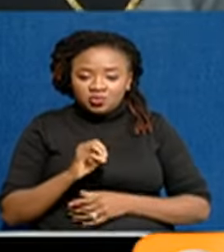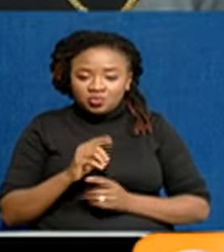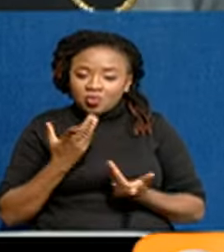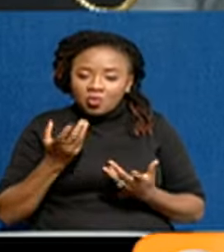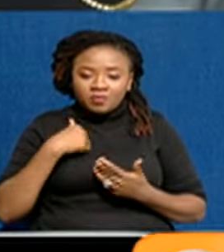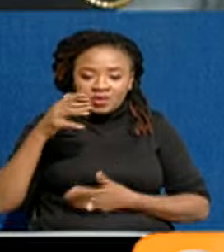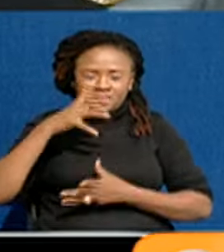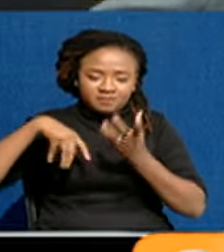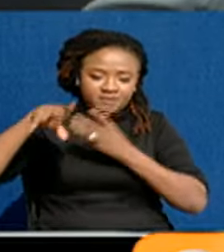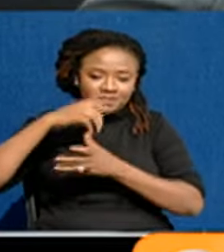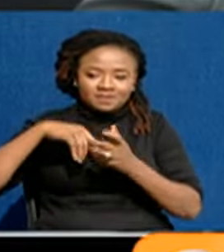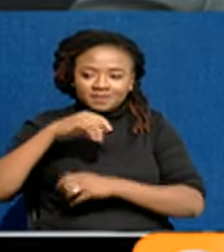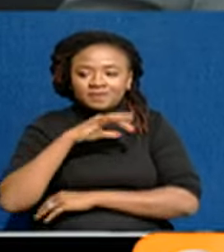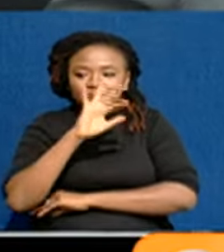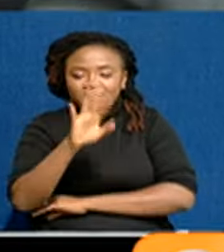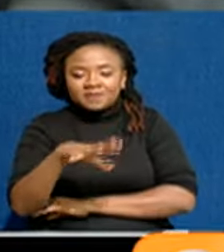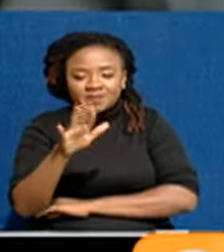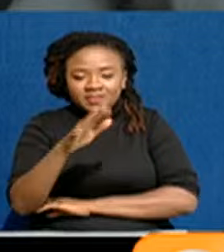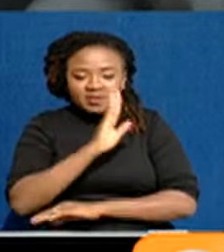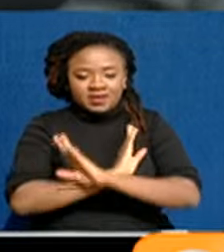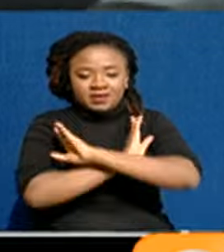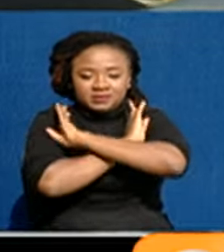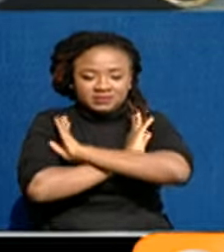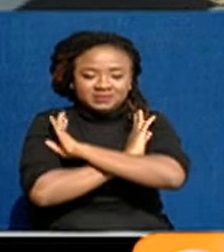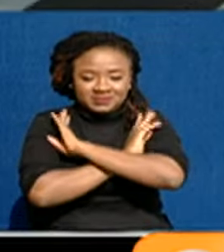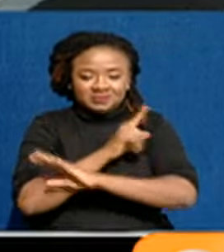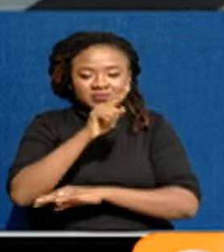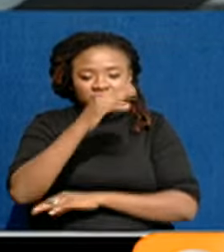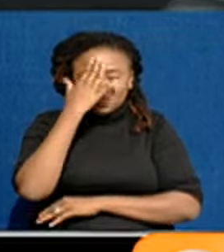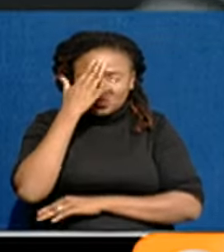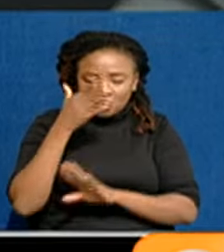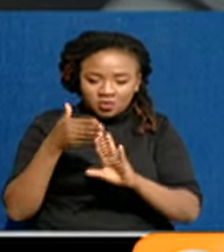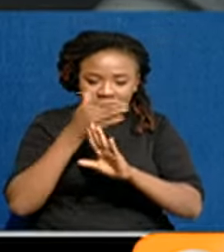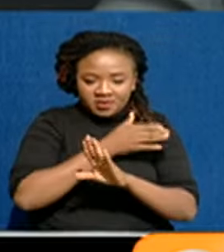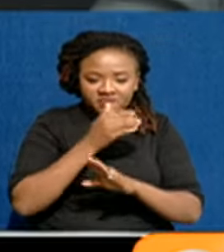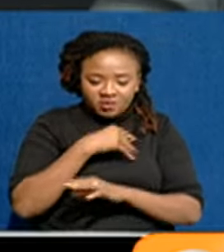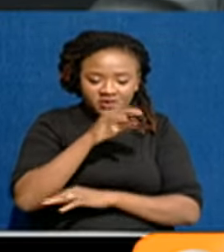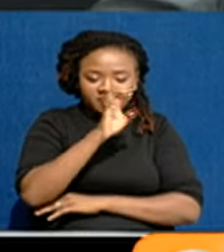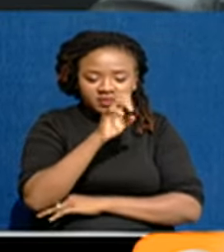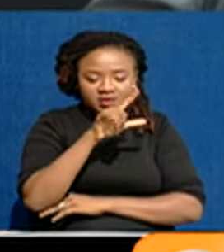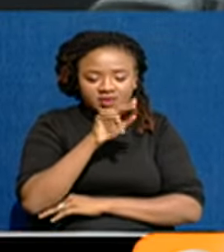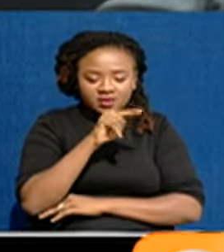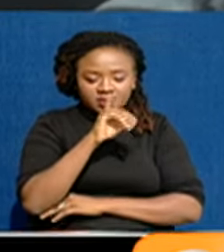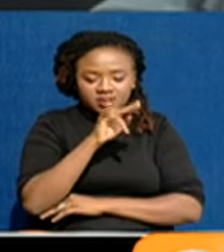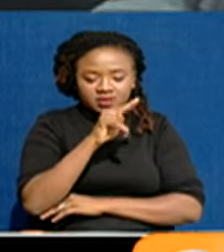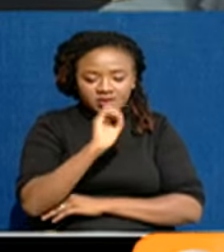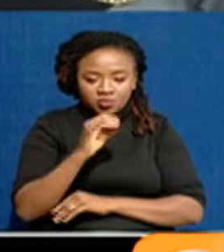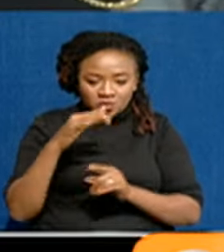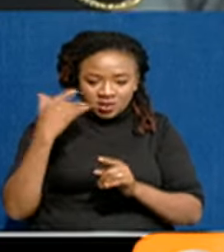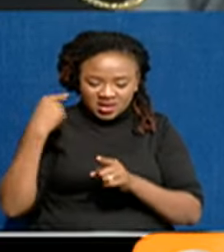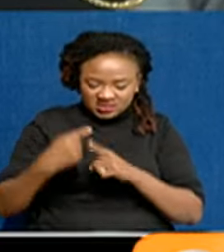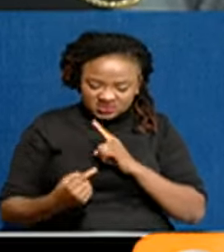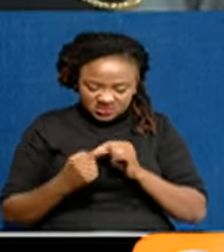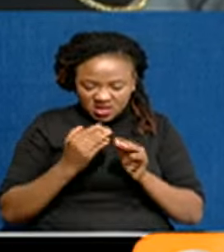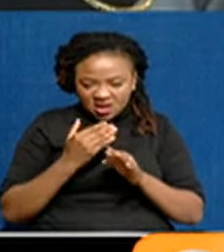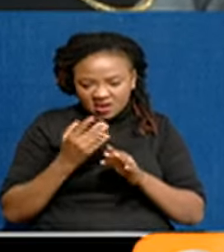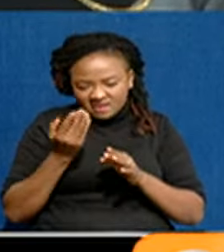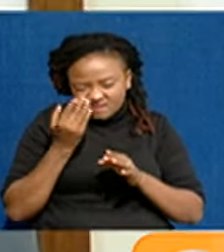No. You see, Trevor, there was El Nino phenomenon, late last year up to this